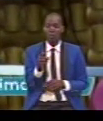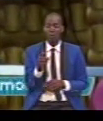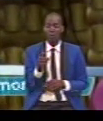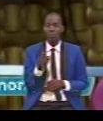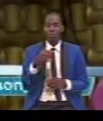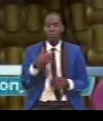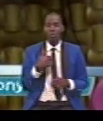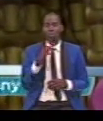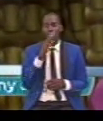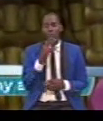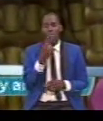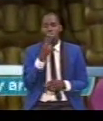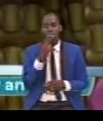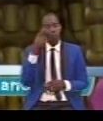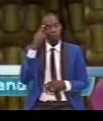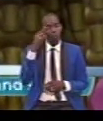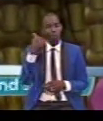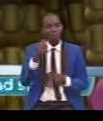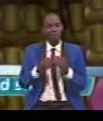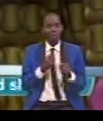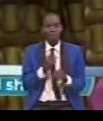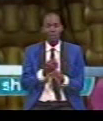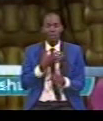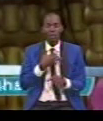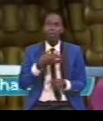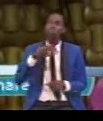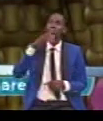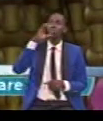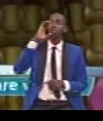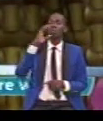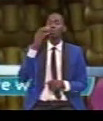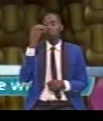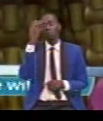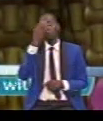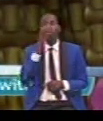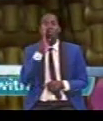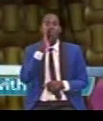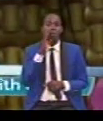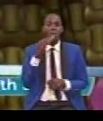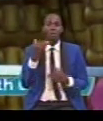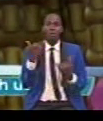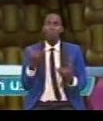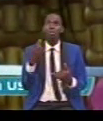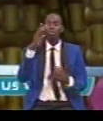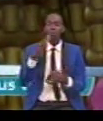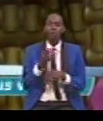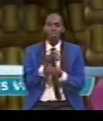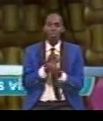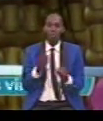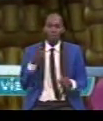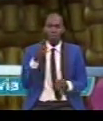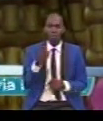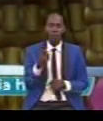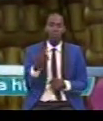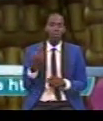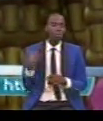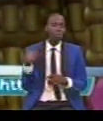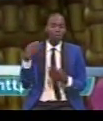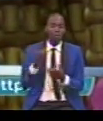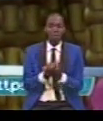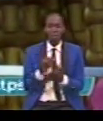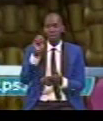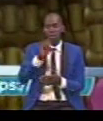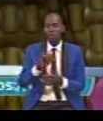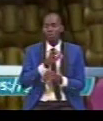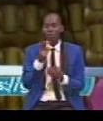I've been smoking for 10 years and drinking. But by the grace of God, God has delivered me. Started from that Saturday, I'm not smoking again, I'm not